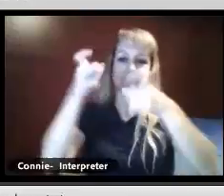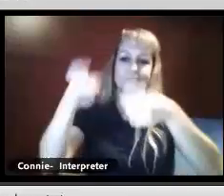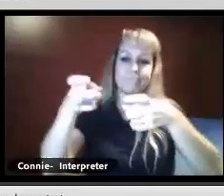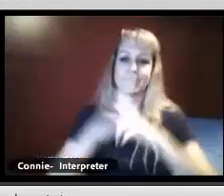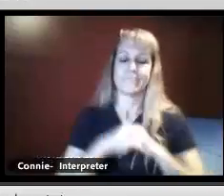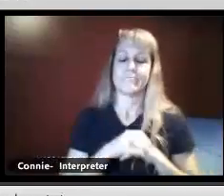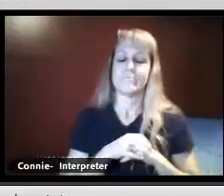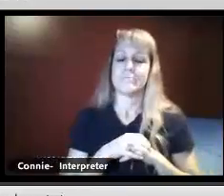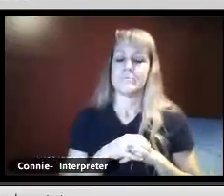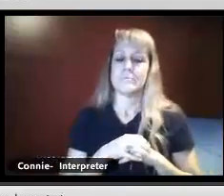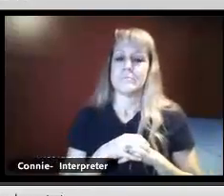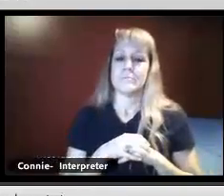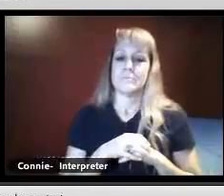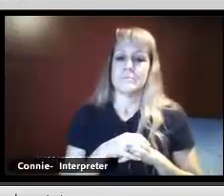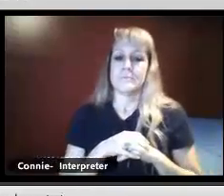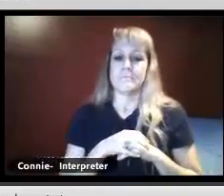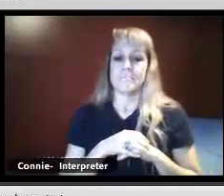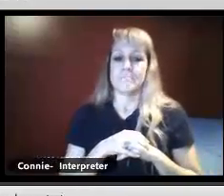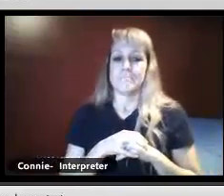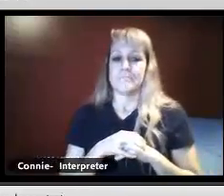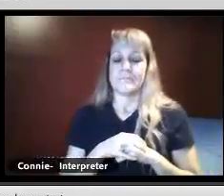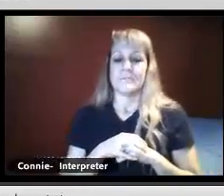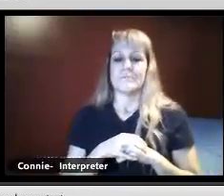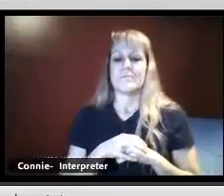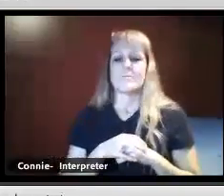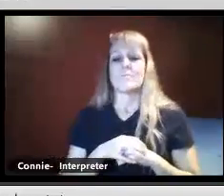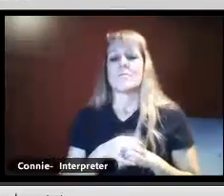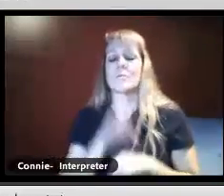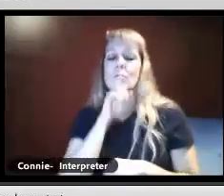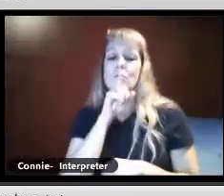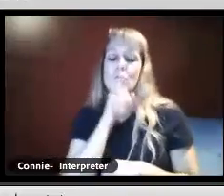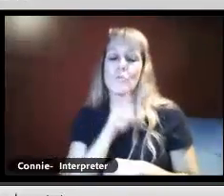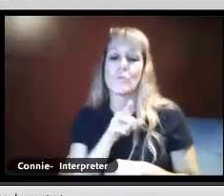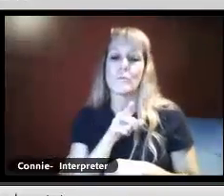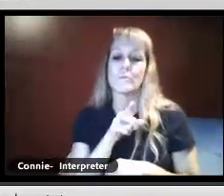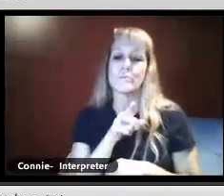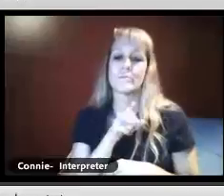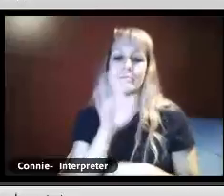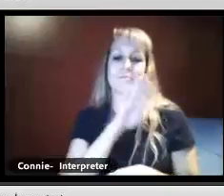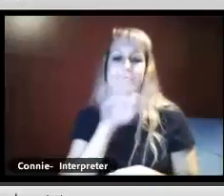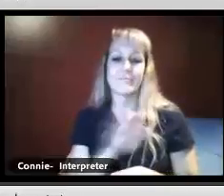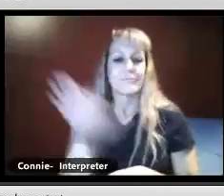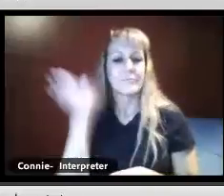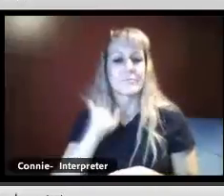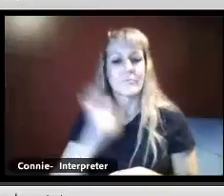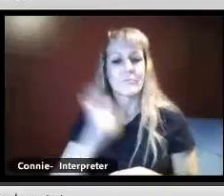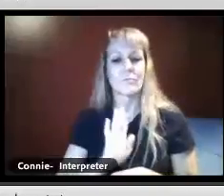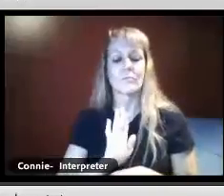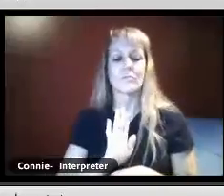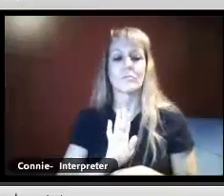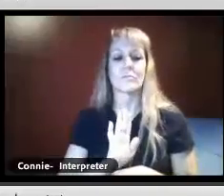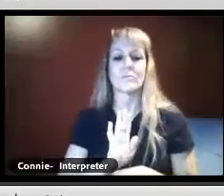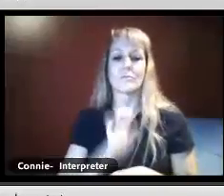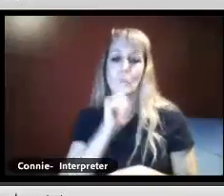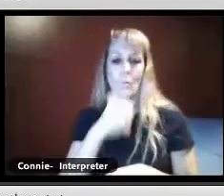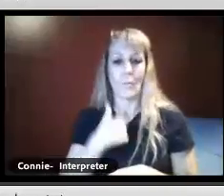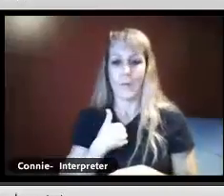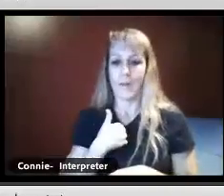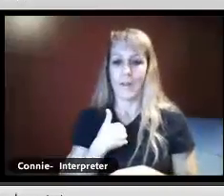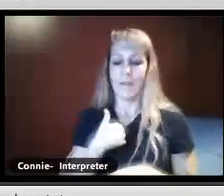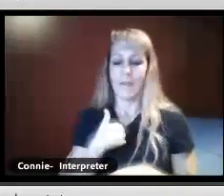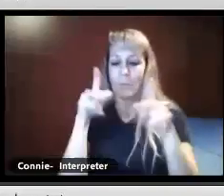I'll just stop by saying there has never been, nor will there ever be, anyone like Tom Lehrer.